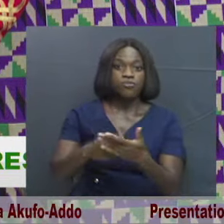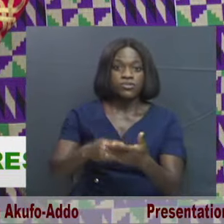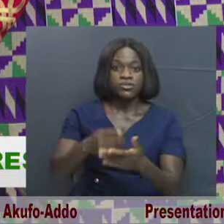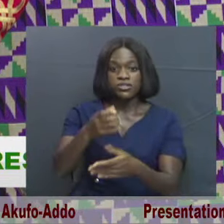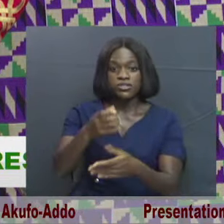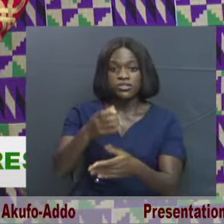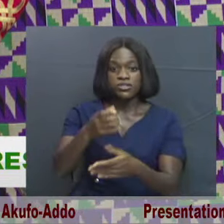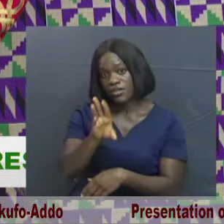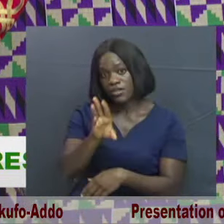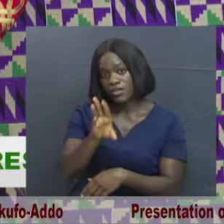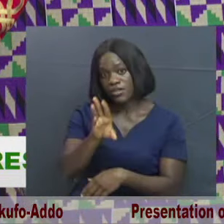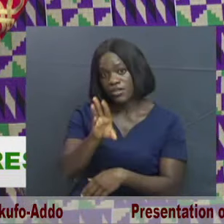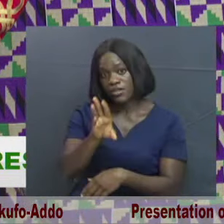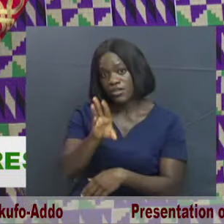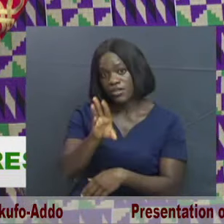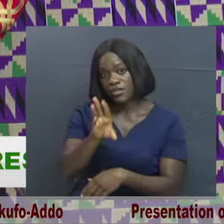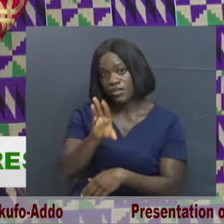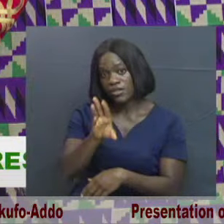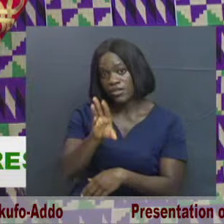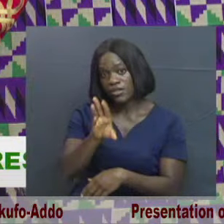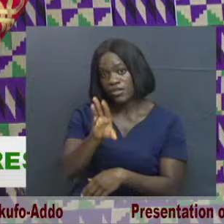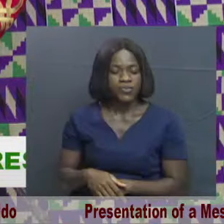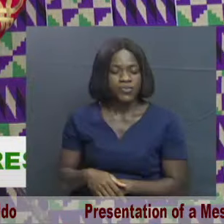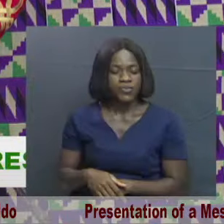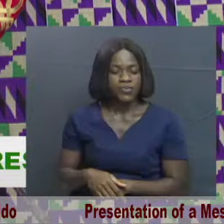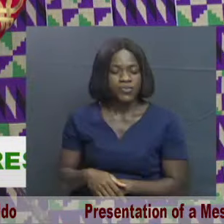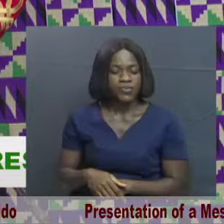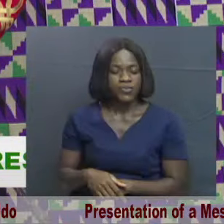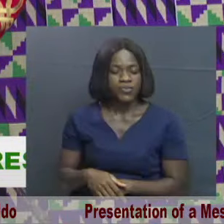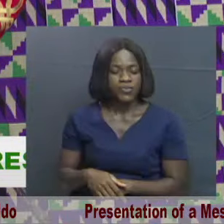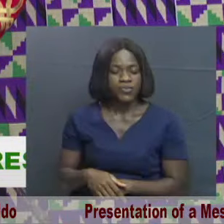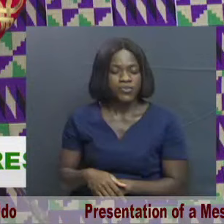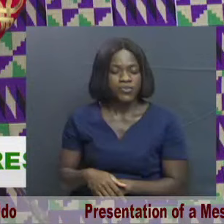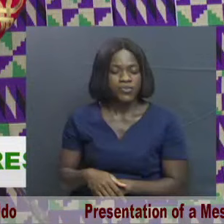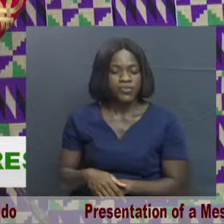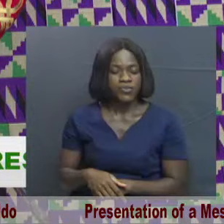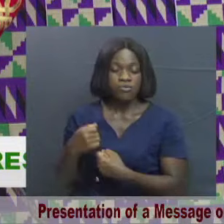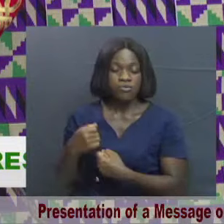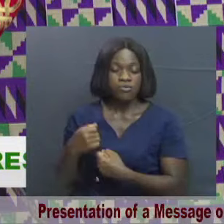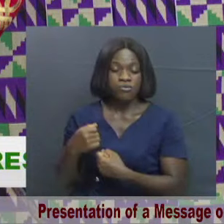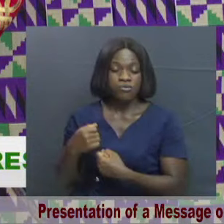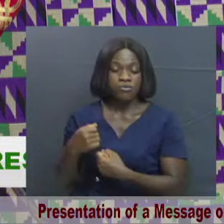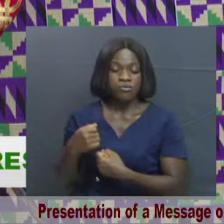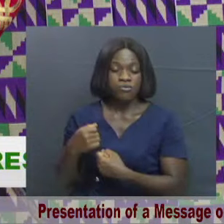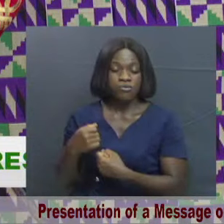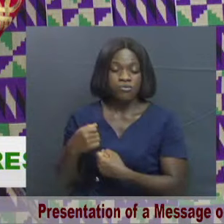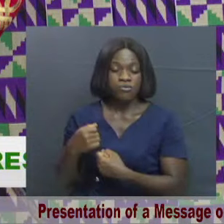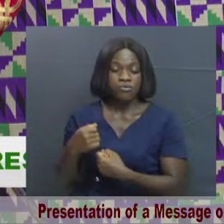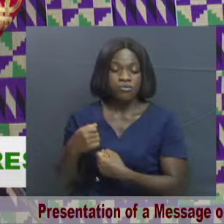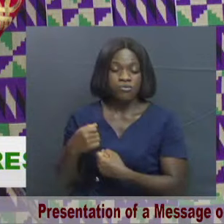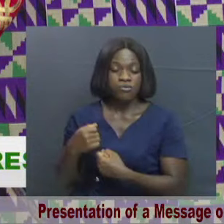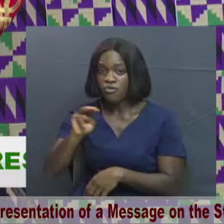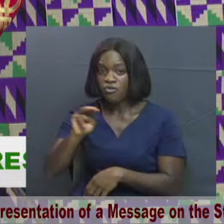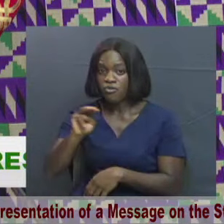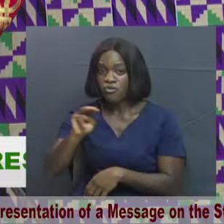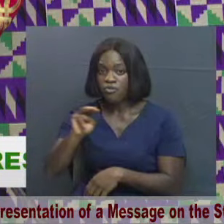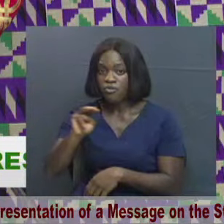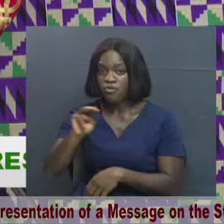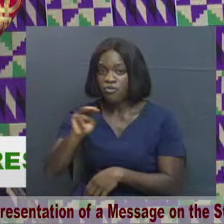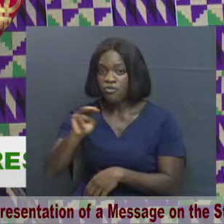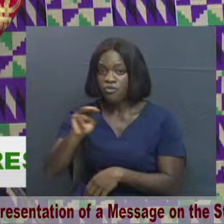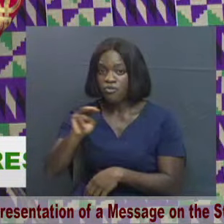Africa our gold production reached an unprecedented 4 million ounces according to preliminary